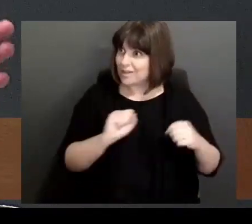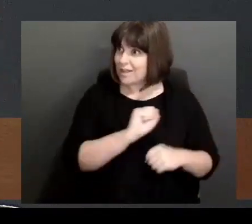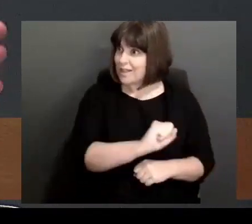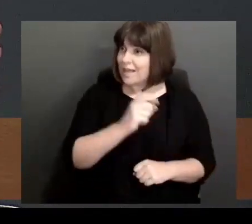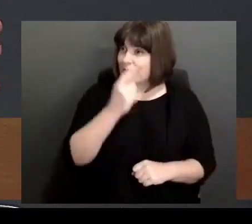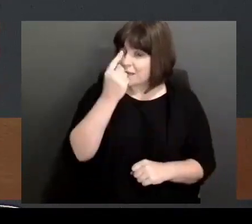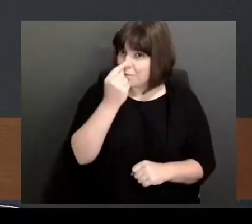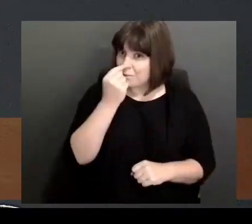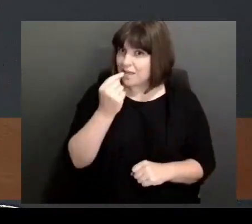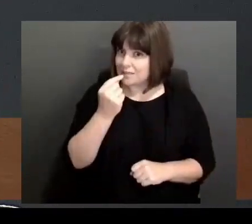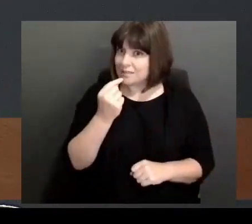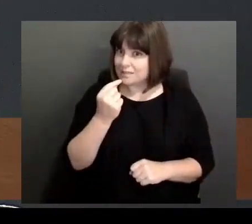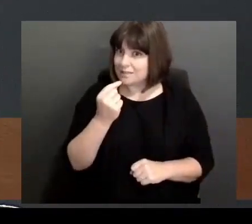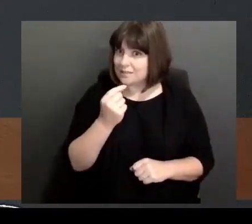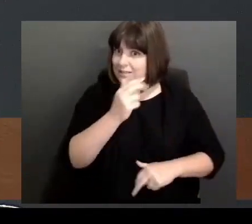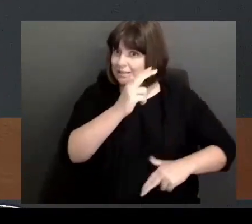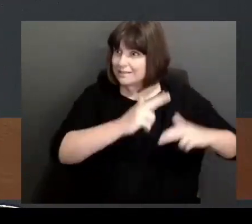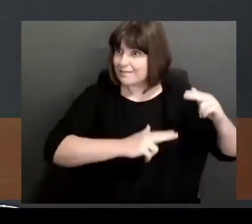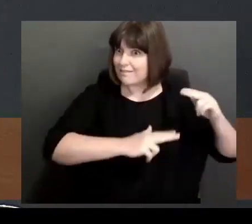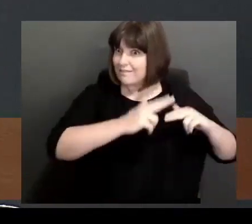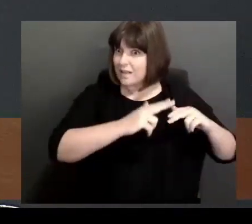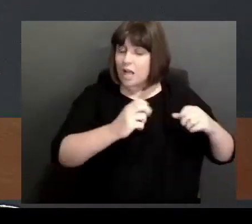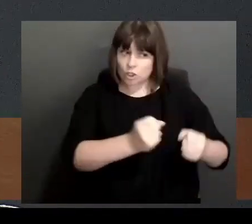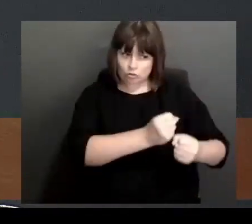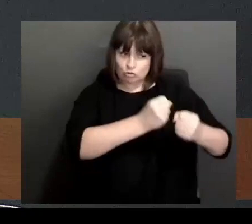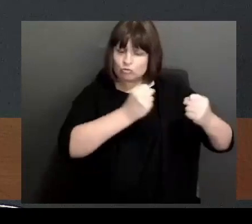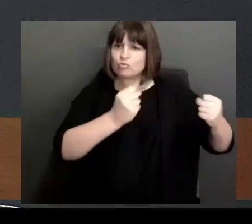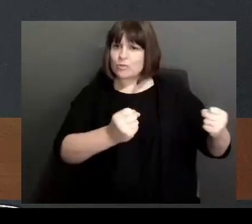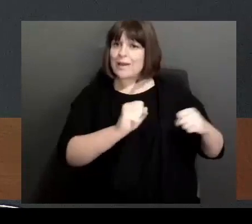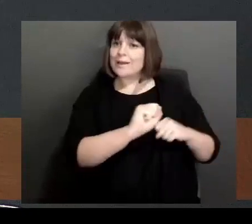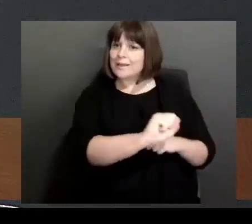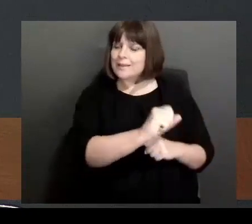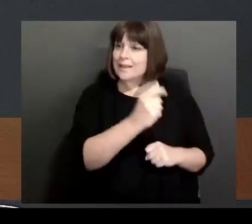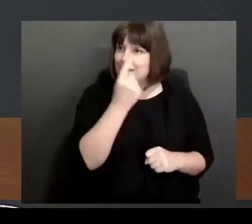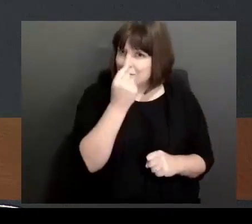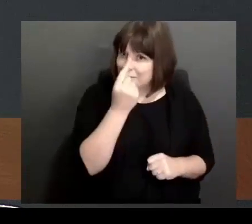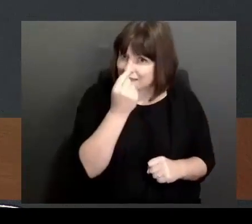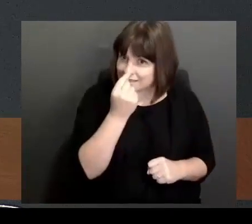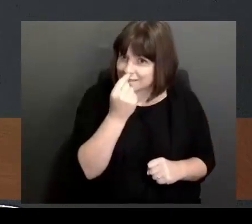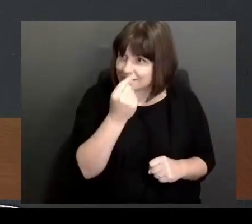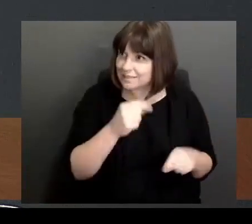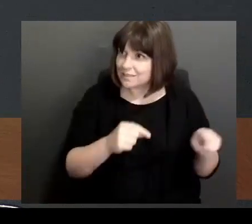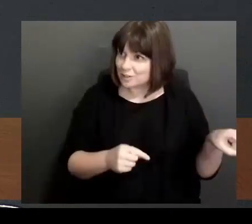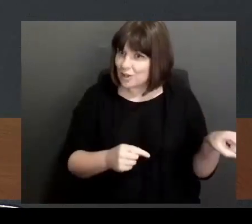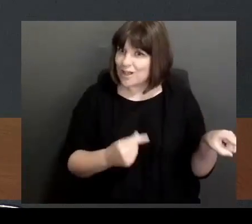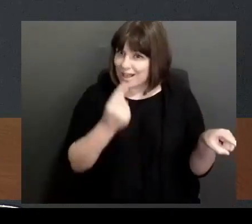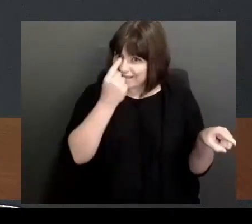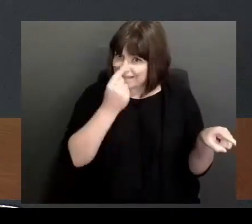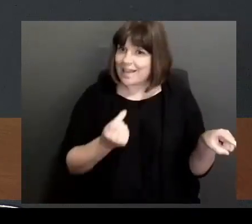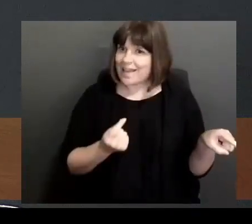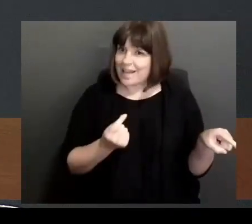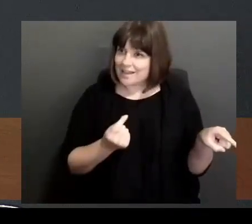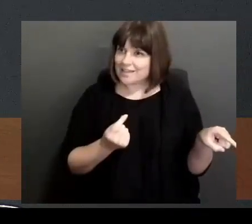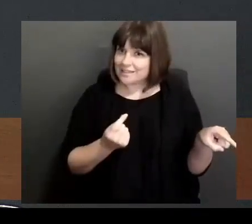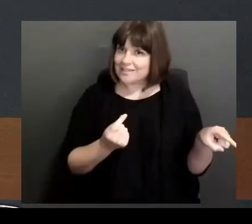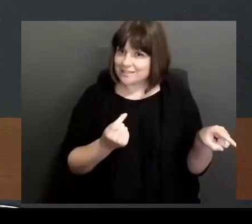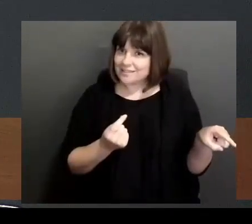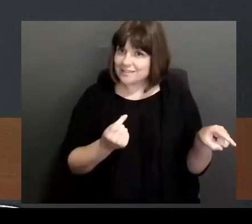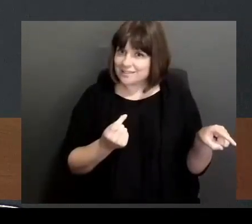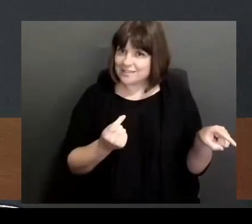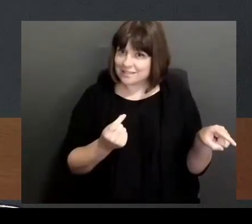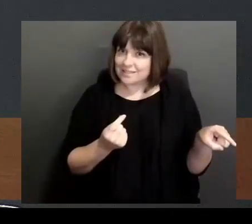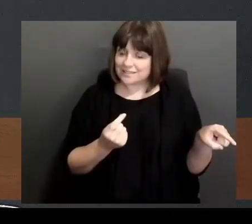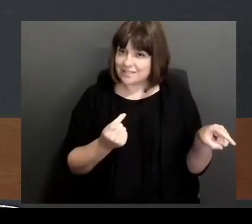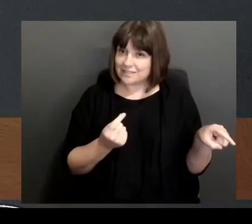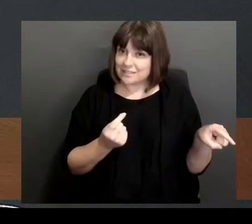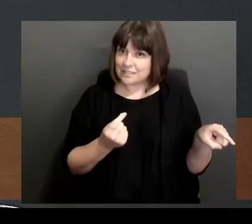build capability, strengthen their capacity to be able to work through these